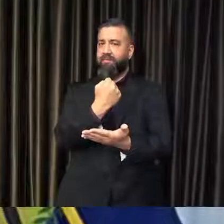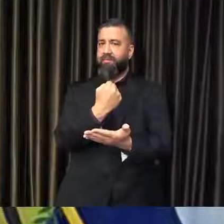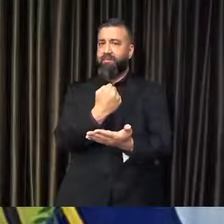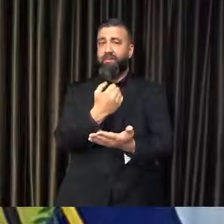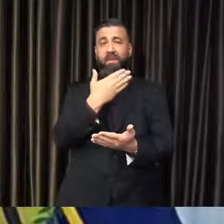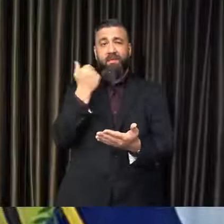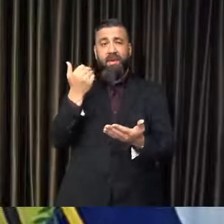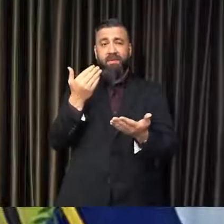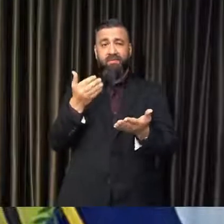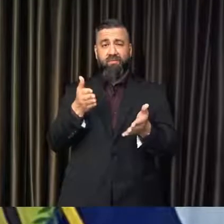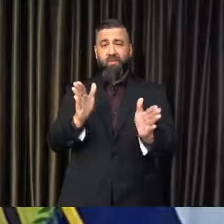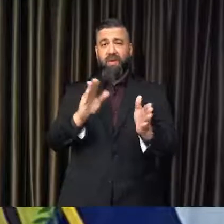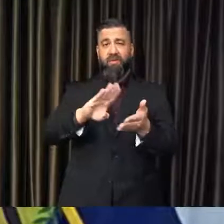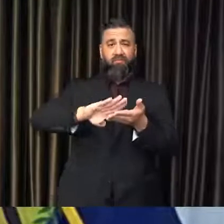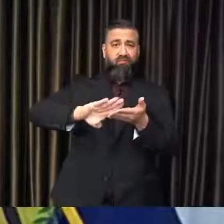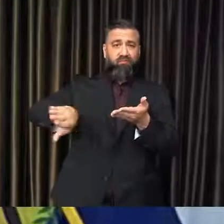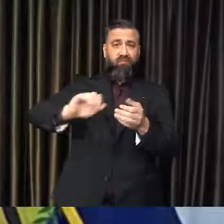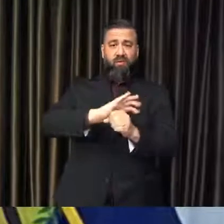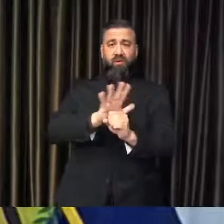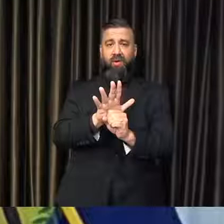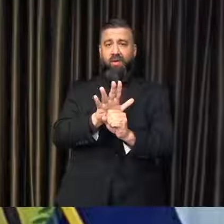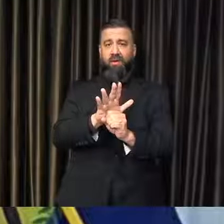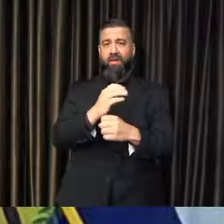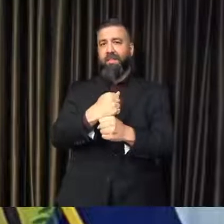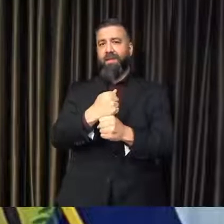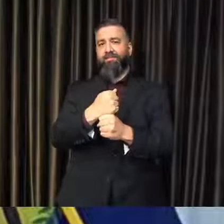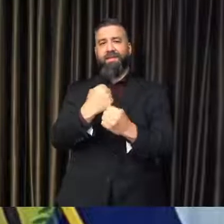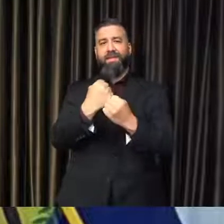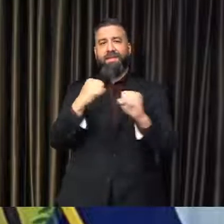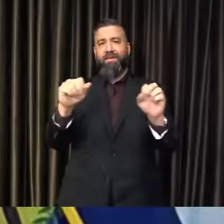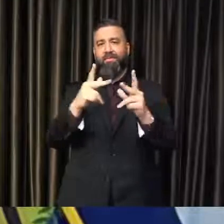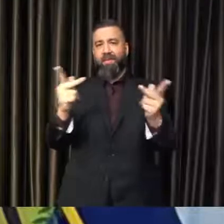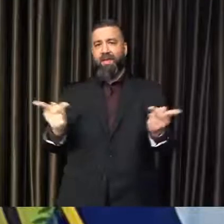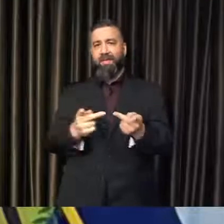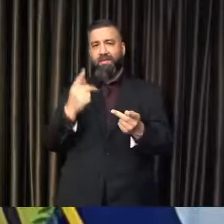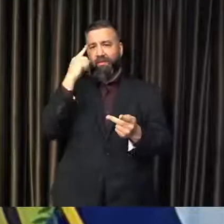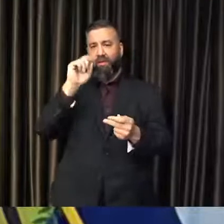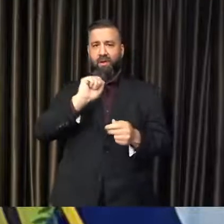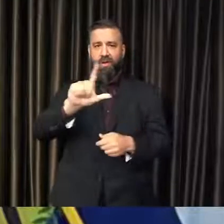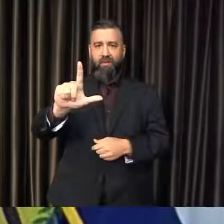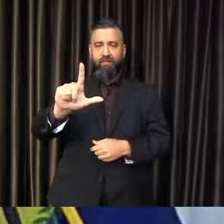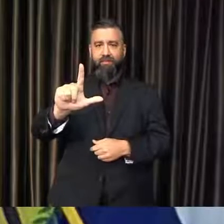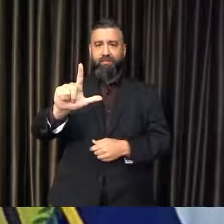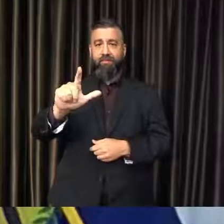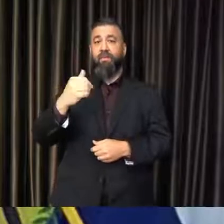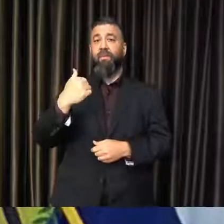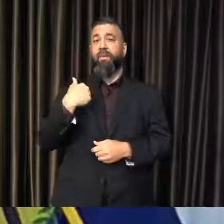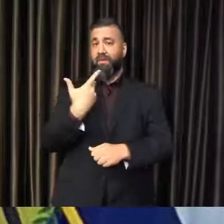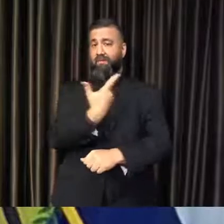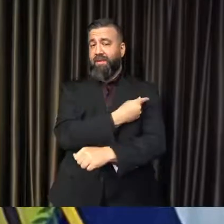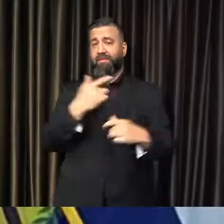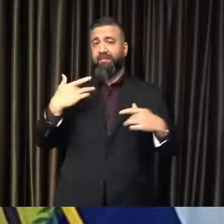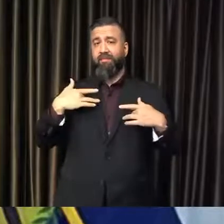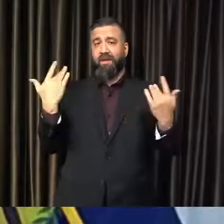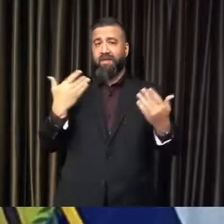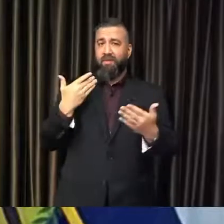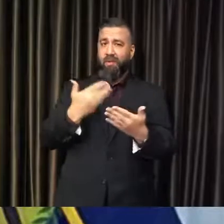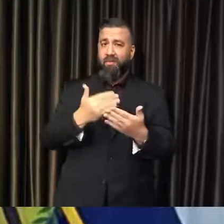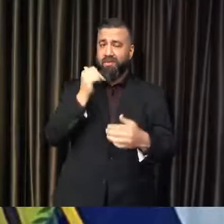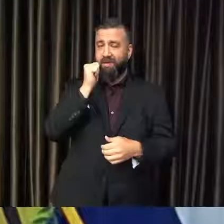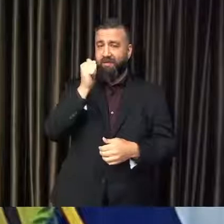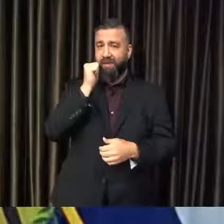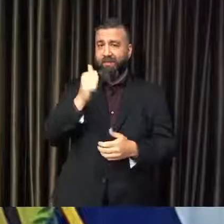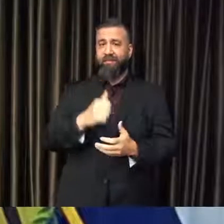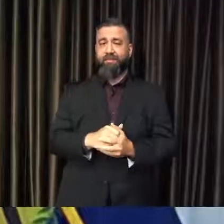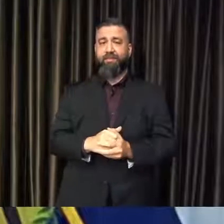the virus and to create a safer community for all of us. We have vaccine events almost daily. Today